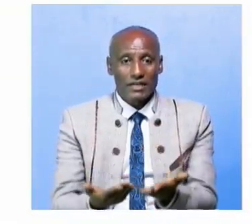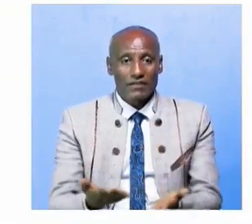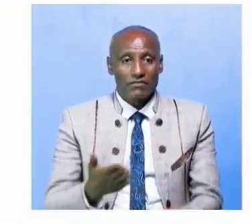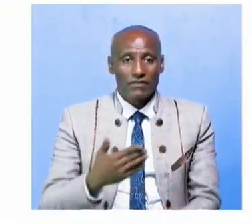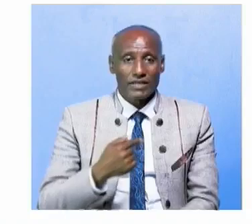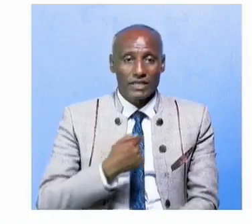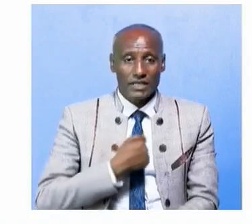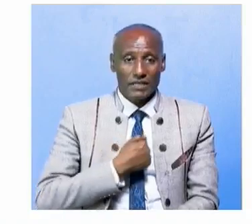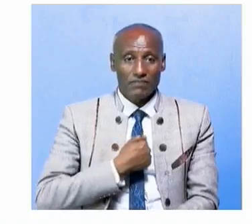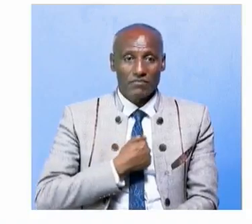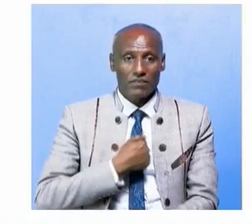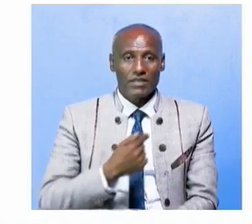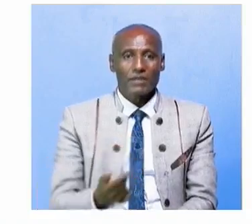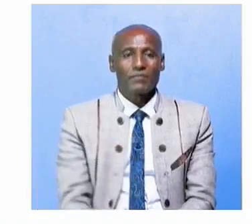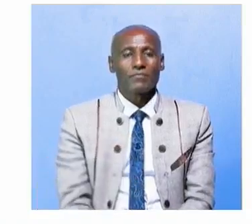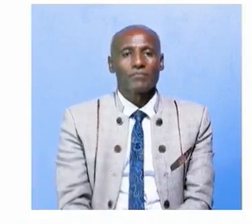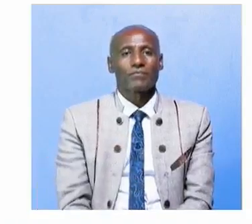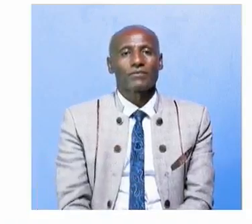give me